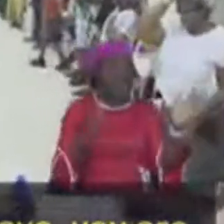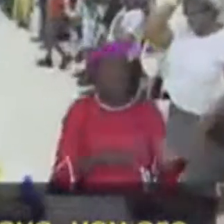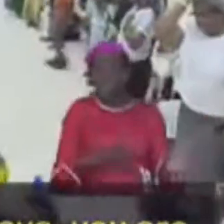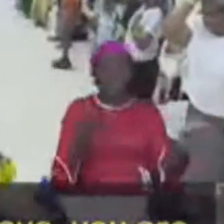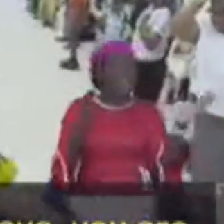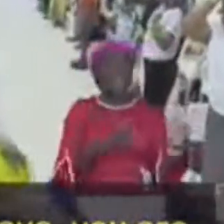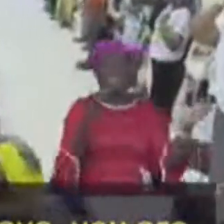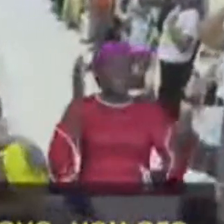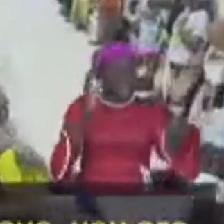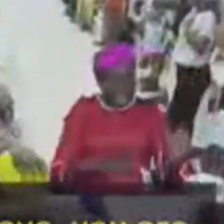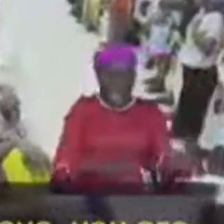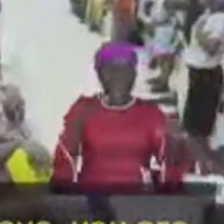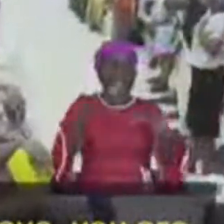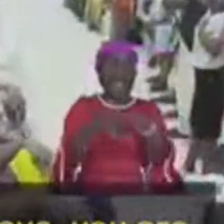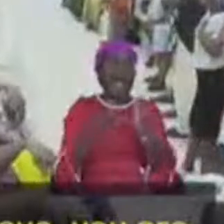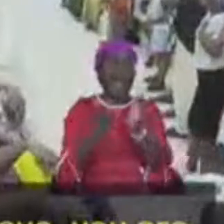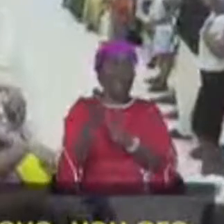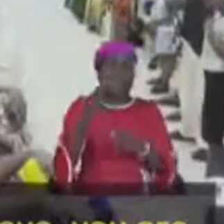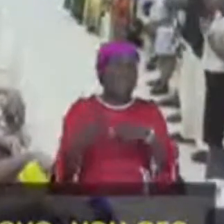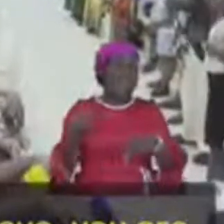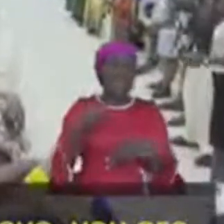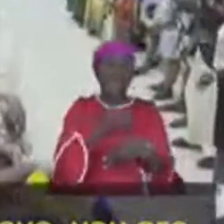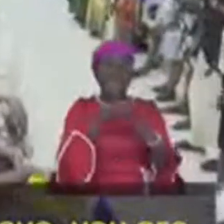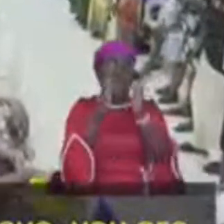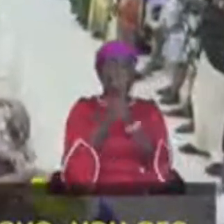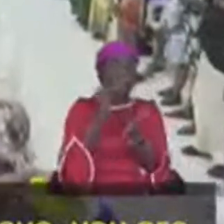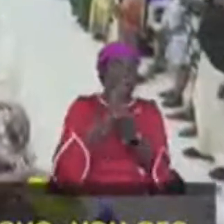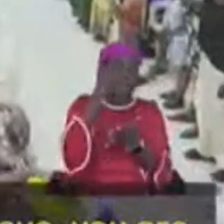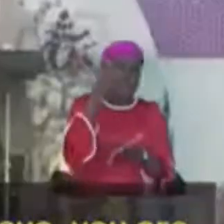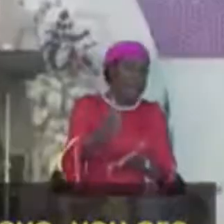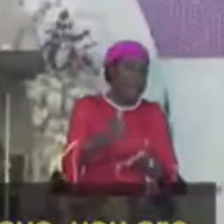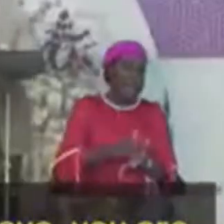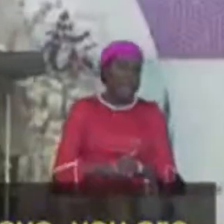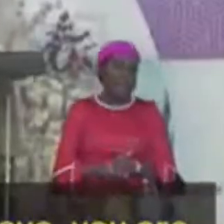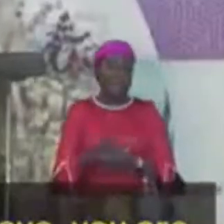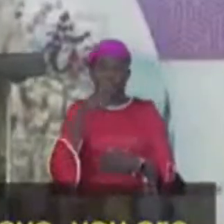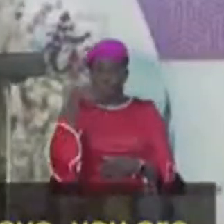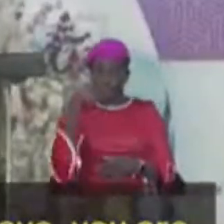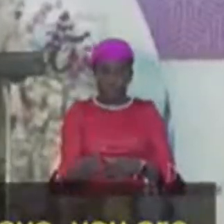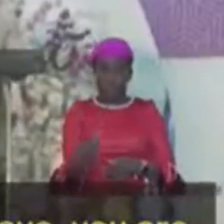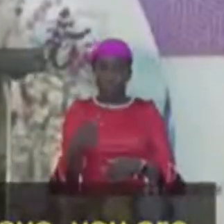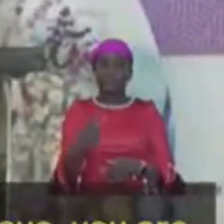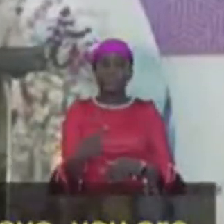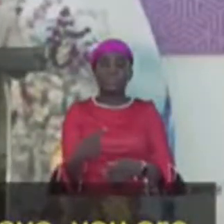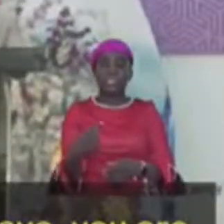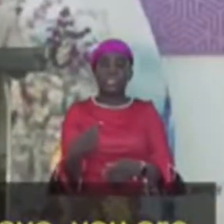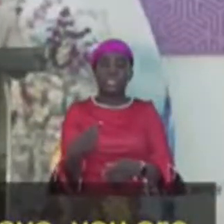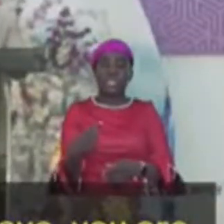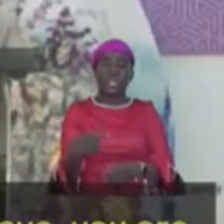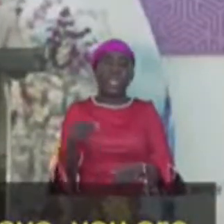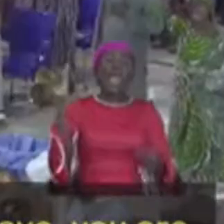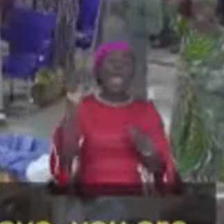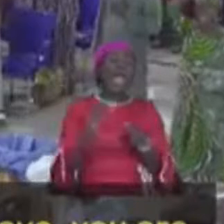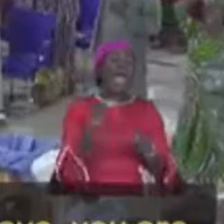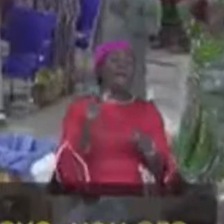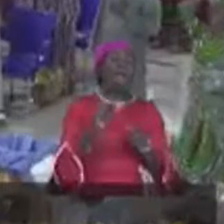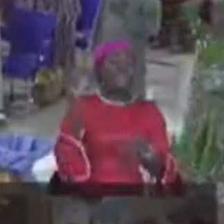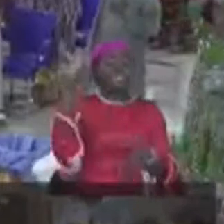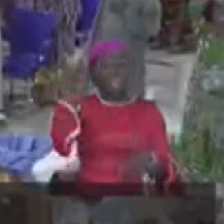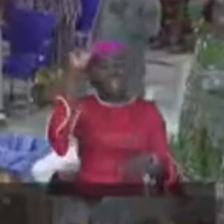In Jesus' name we pray. Say every satanic